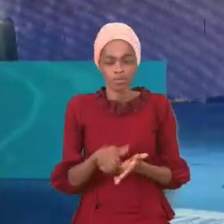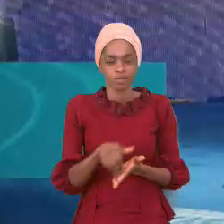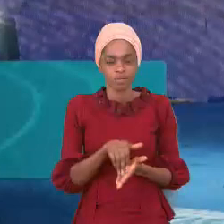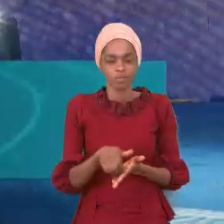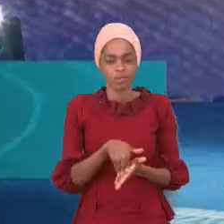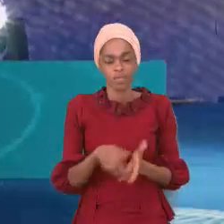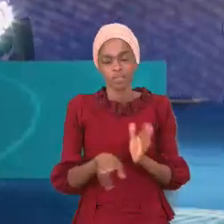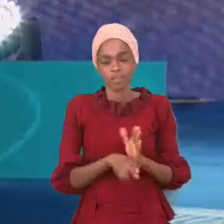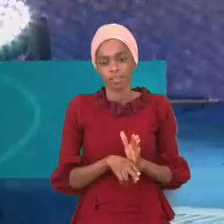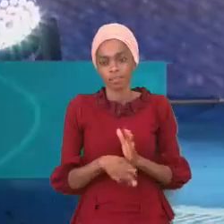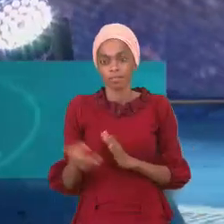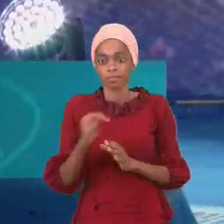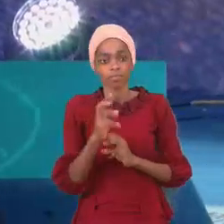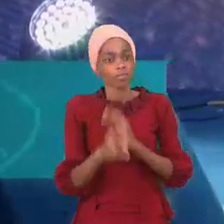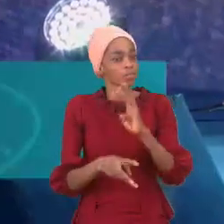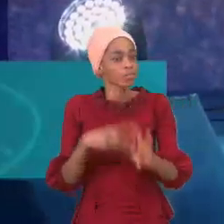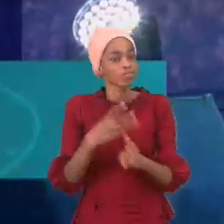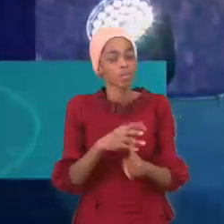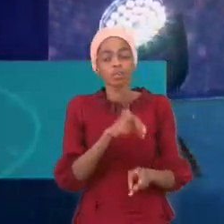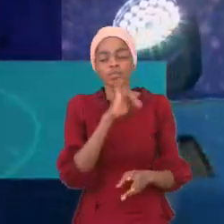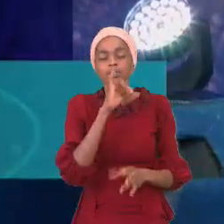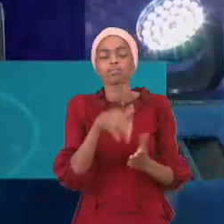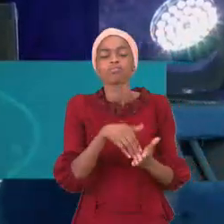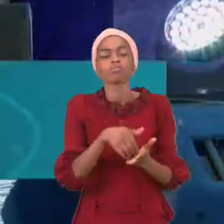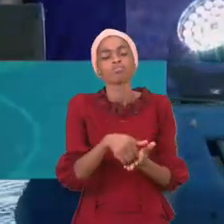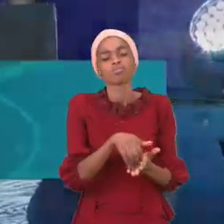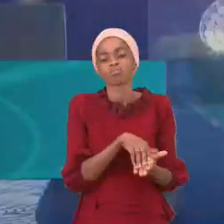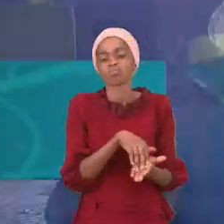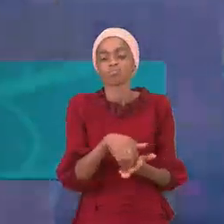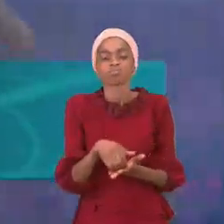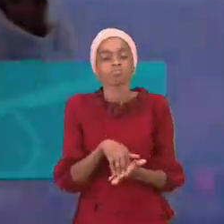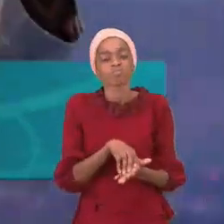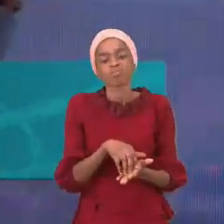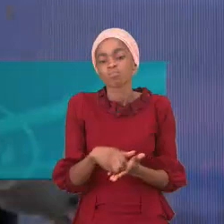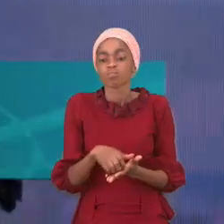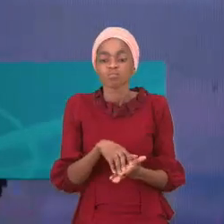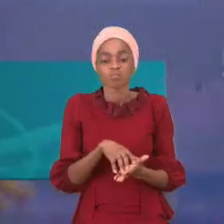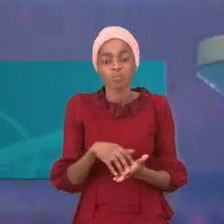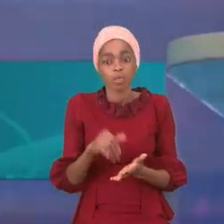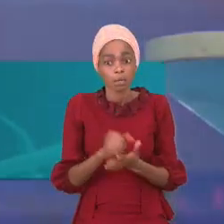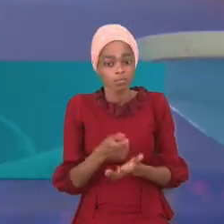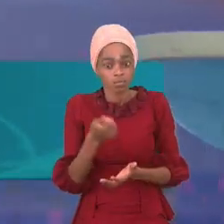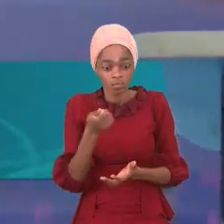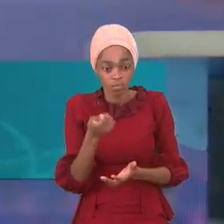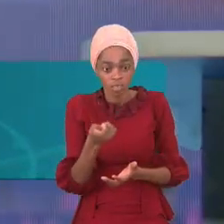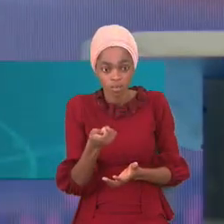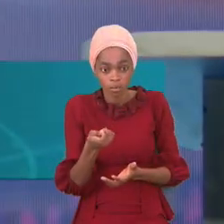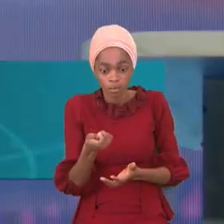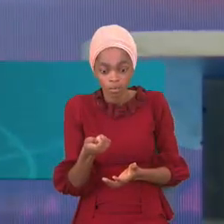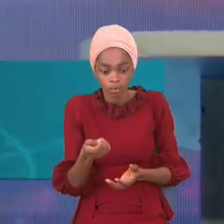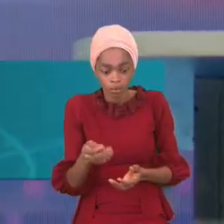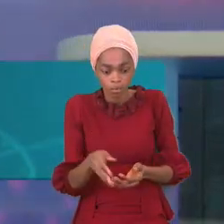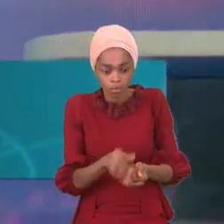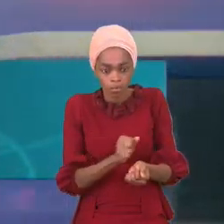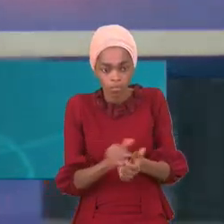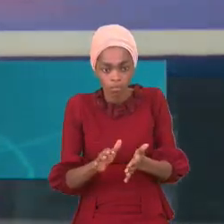The world is feeble, fragile, fragile. That a little drop, life is gone.